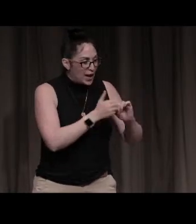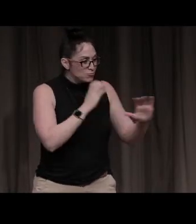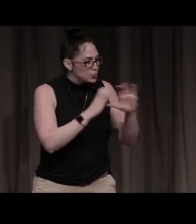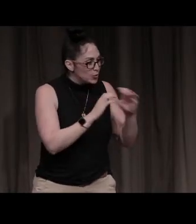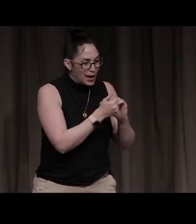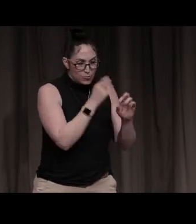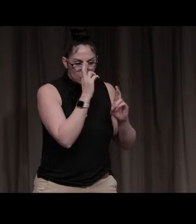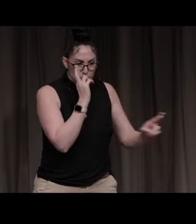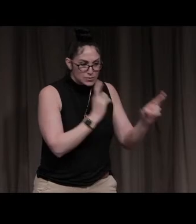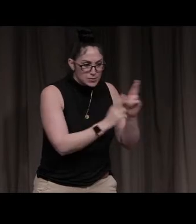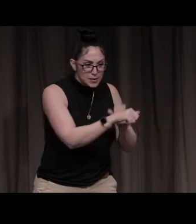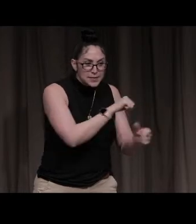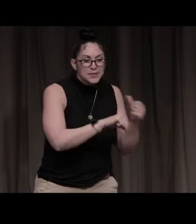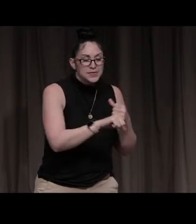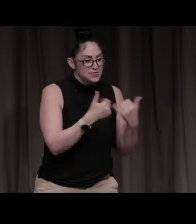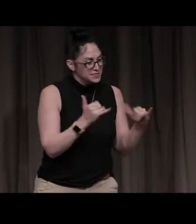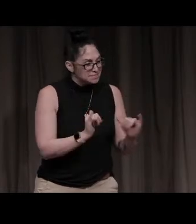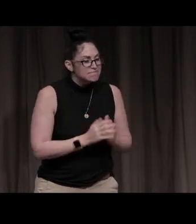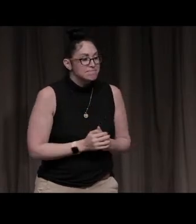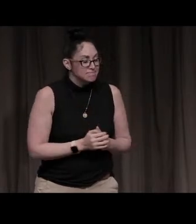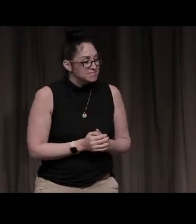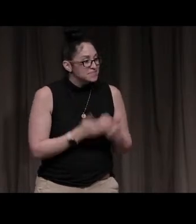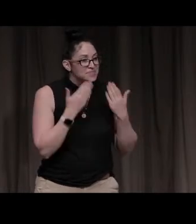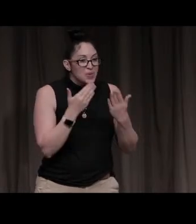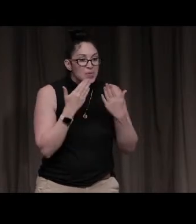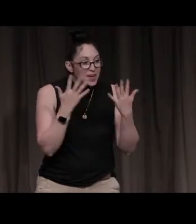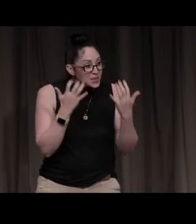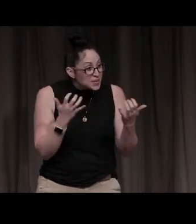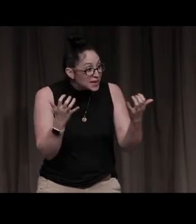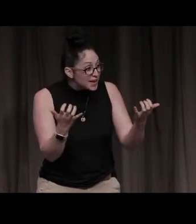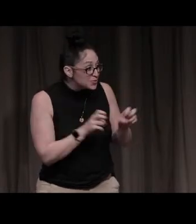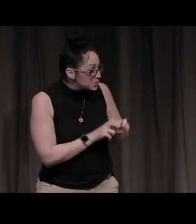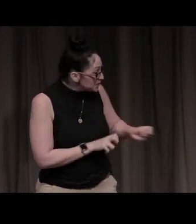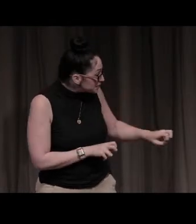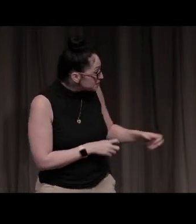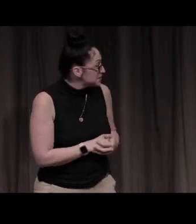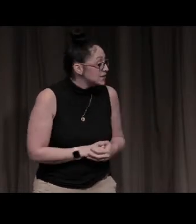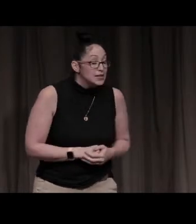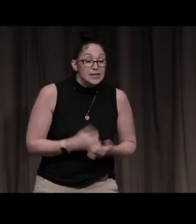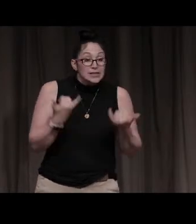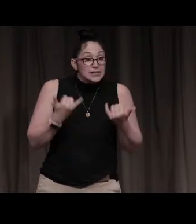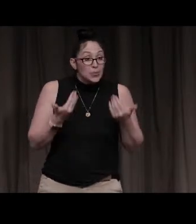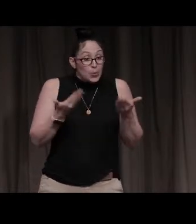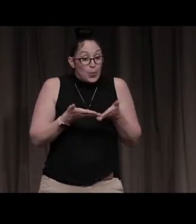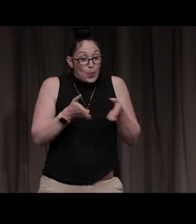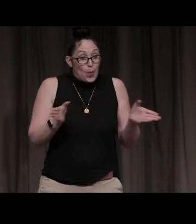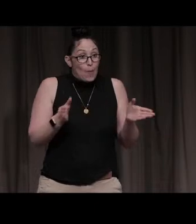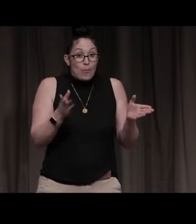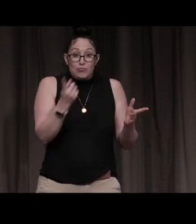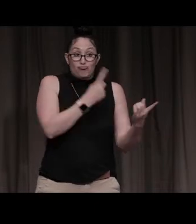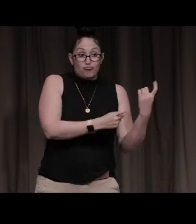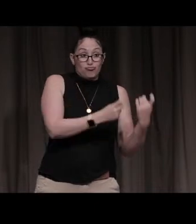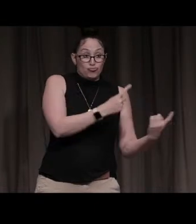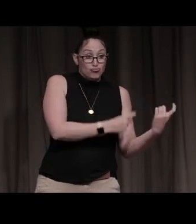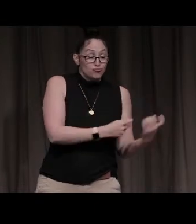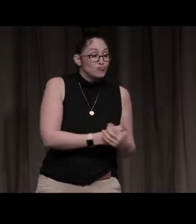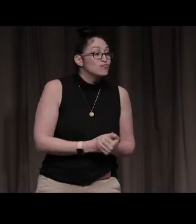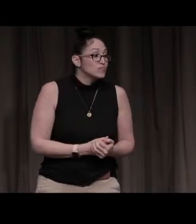one another. So thank you, everyone. Let's, I think, open up for questions so we have time